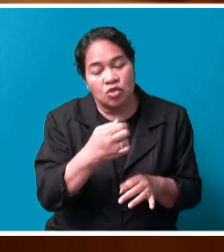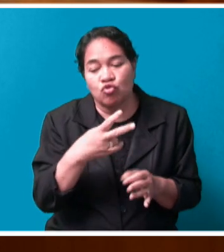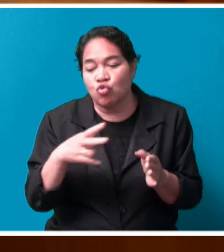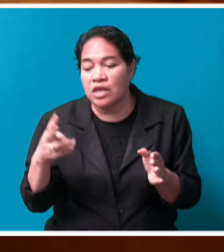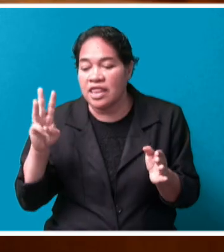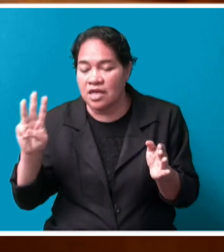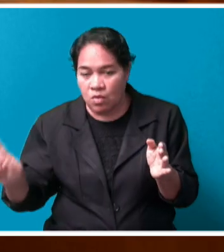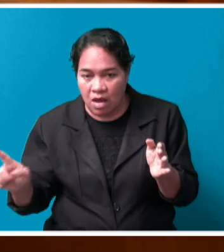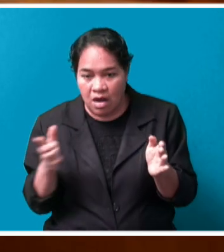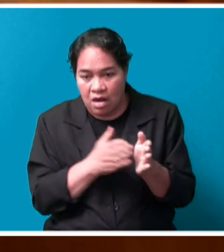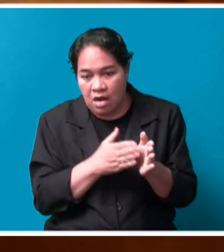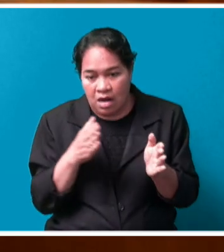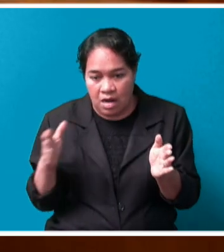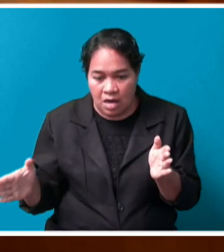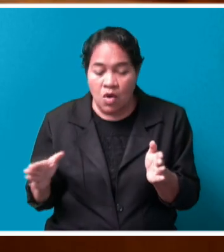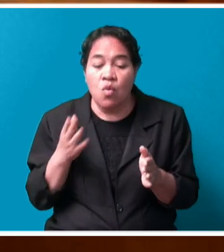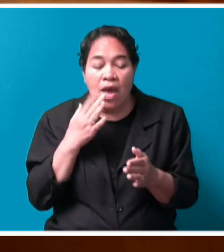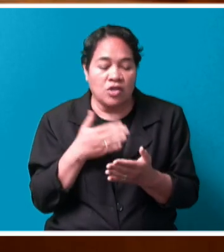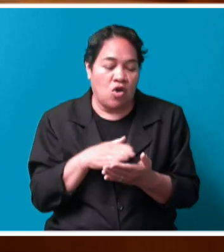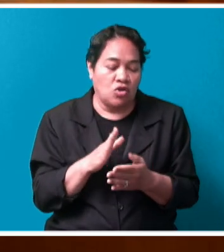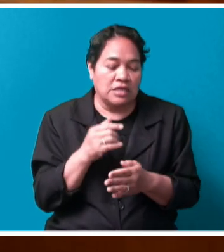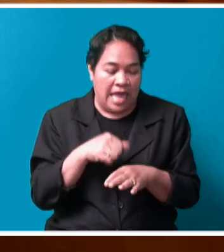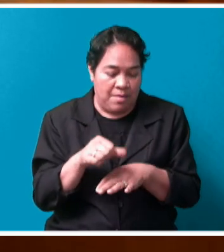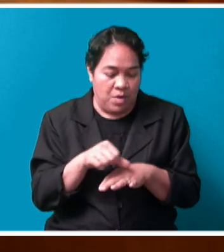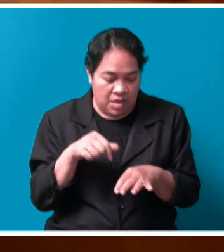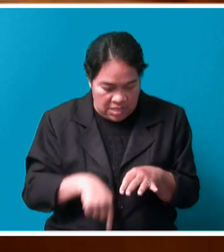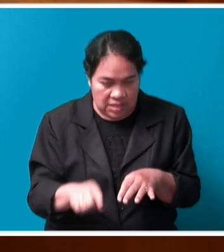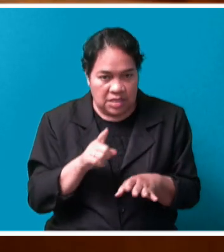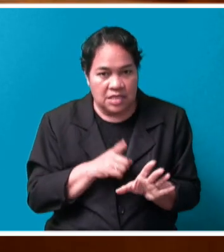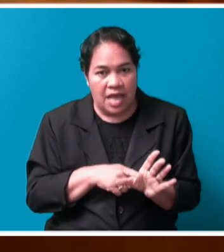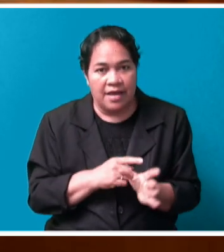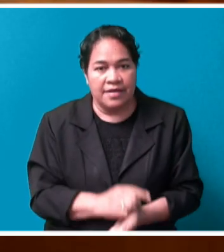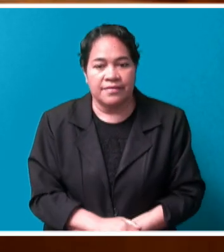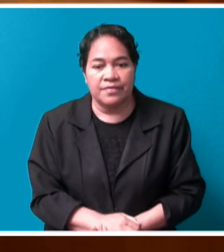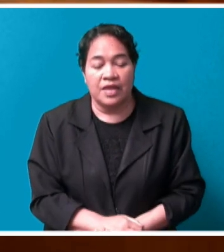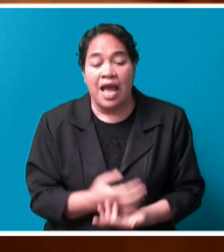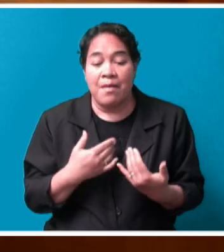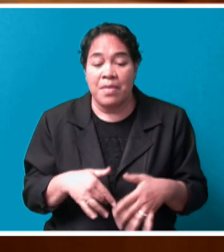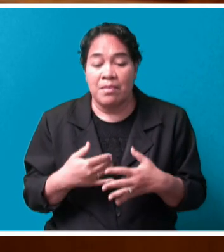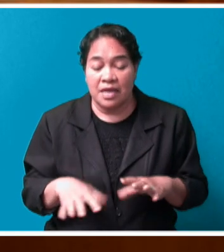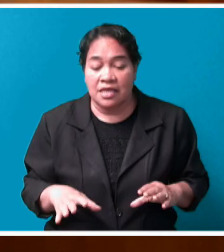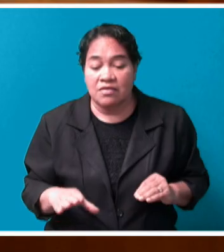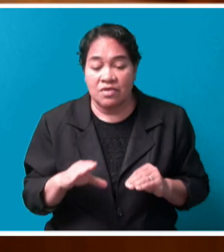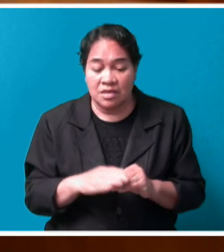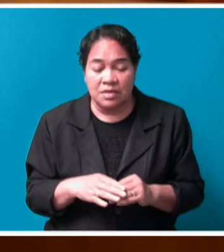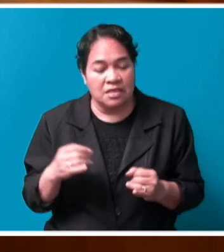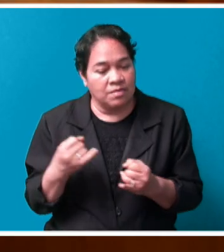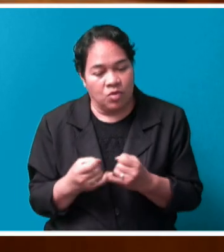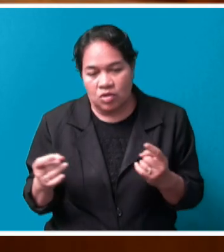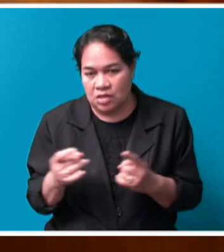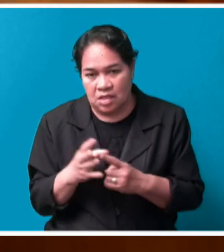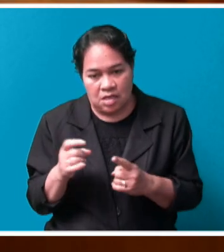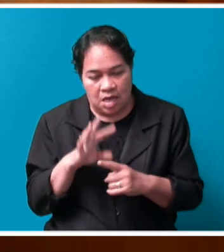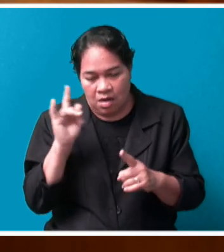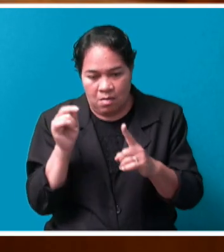2031, which was endorsed in April of this year. The public investment management is a key priority under the